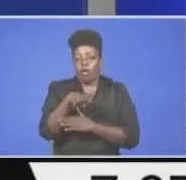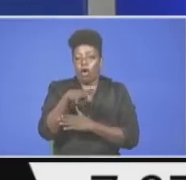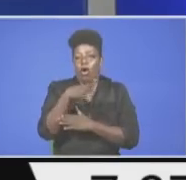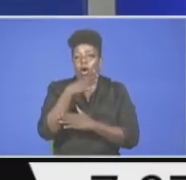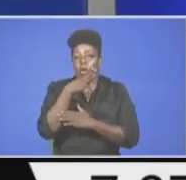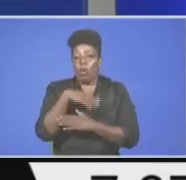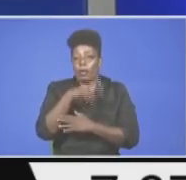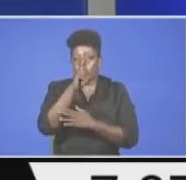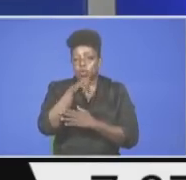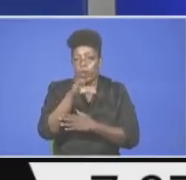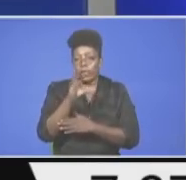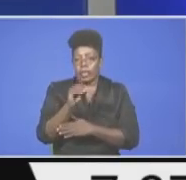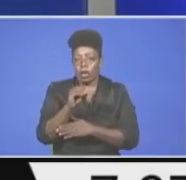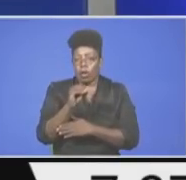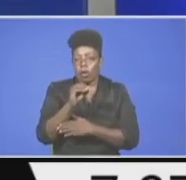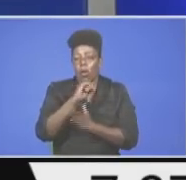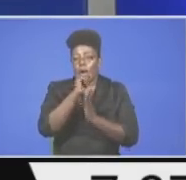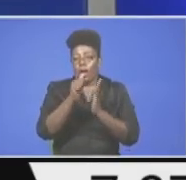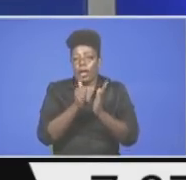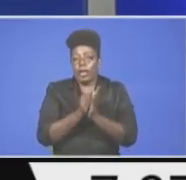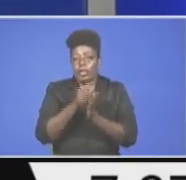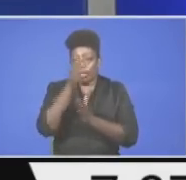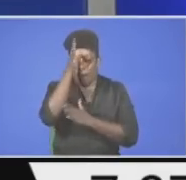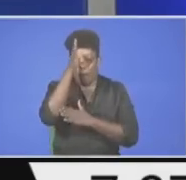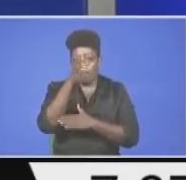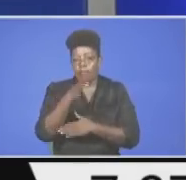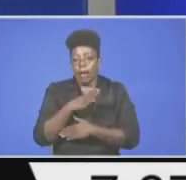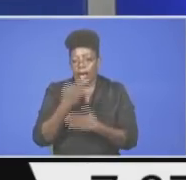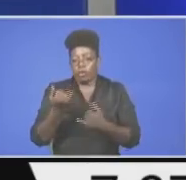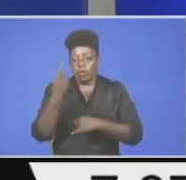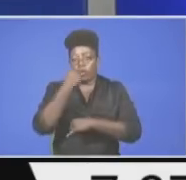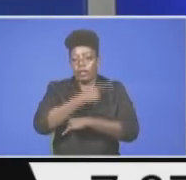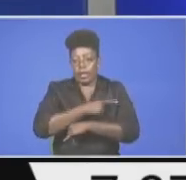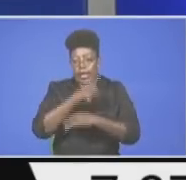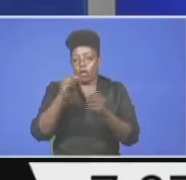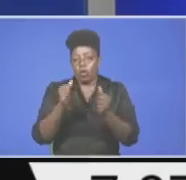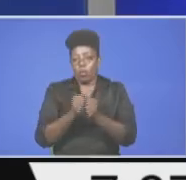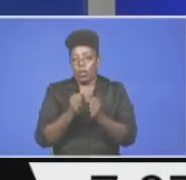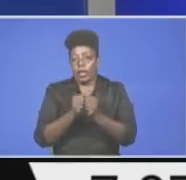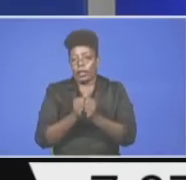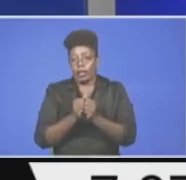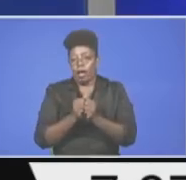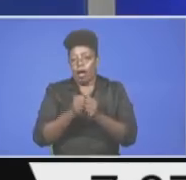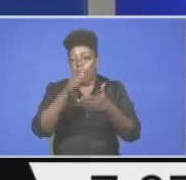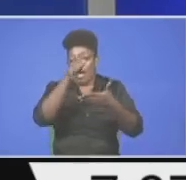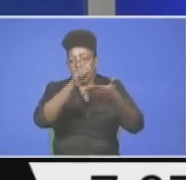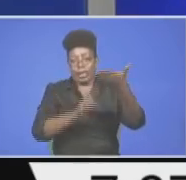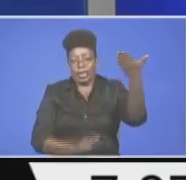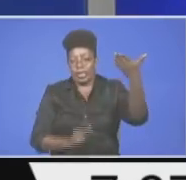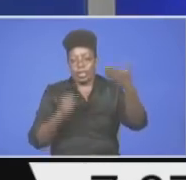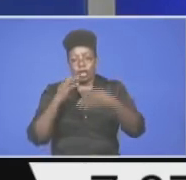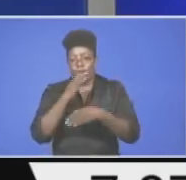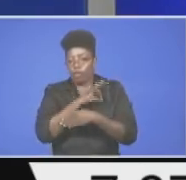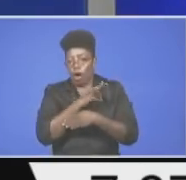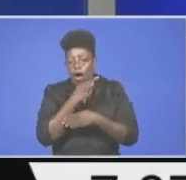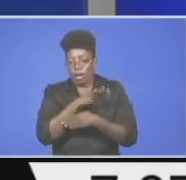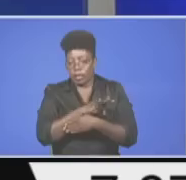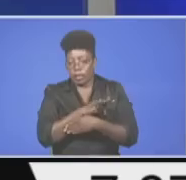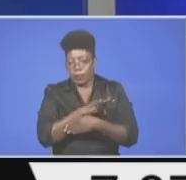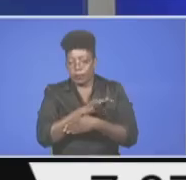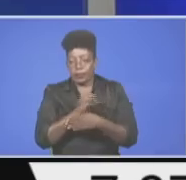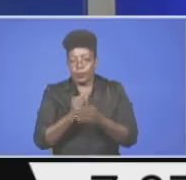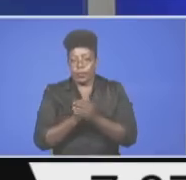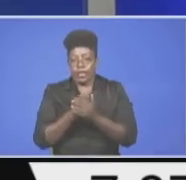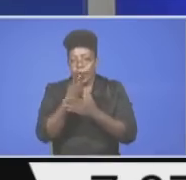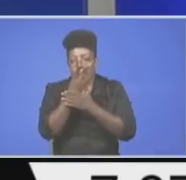woman and a 20-year-old man appearing before a magistrate today in connection with a laundry list of fraud charges. Fern Carey tells us that